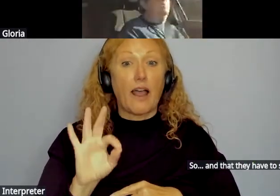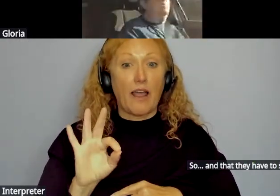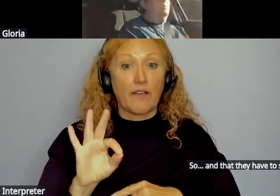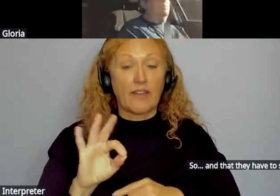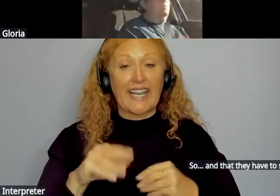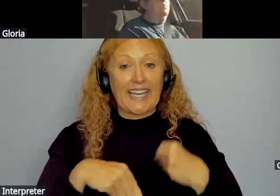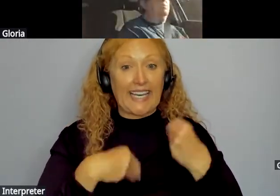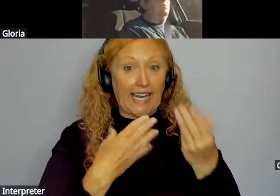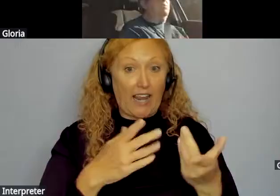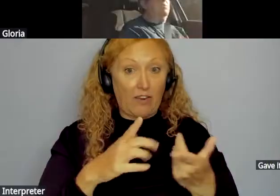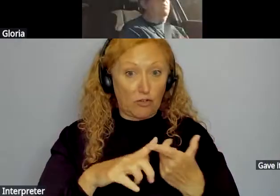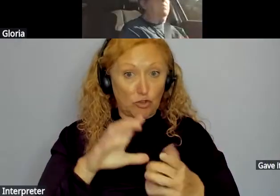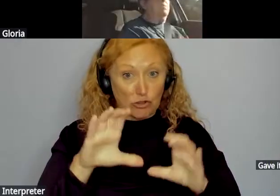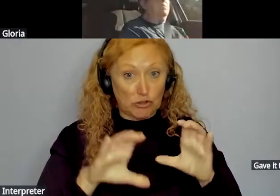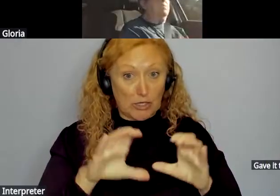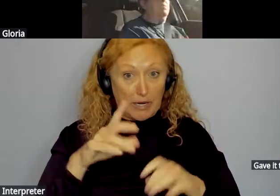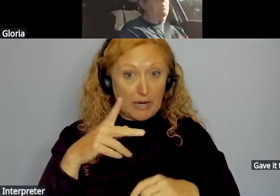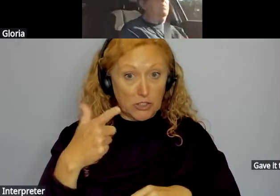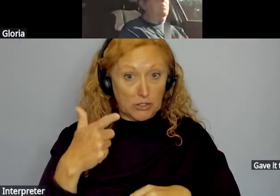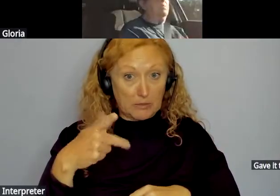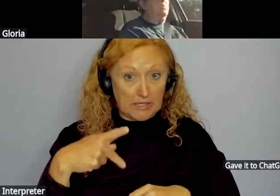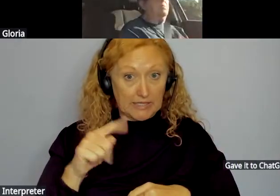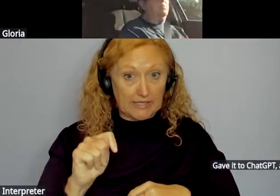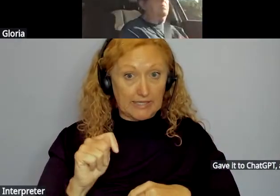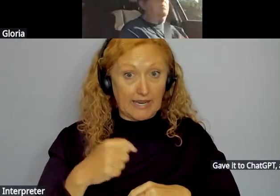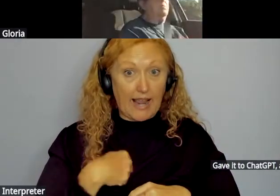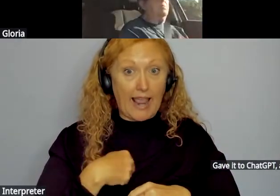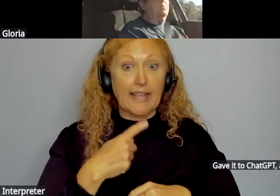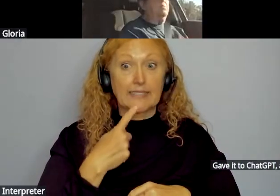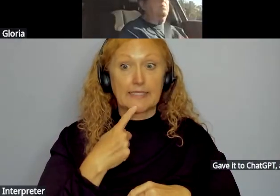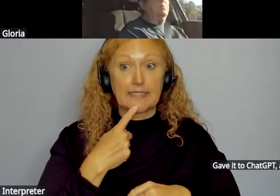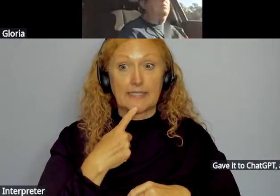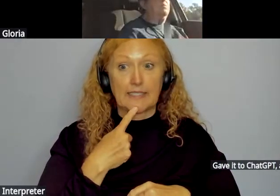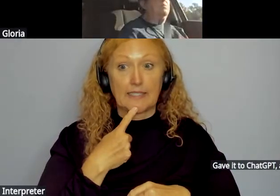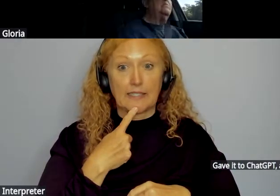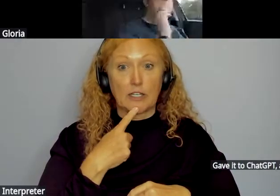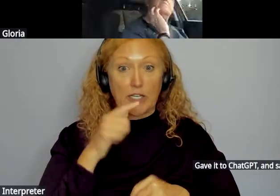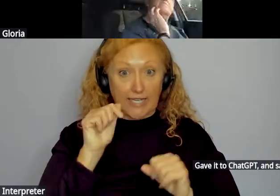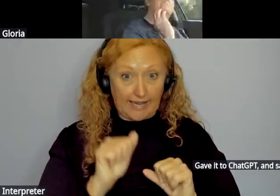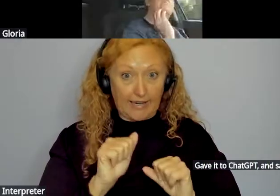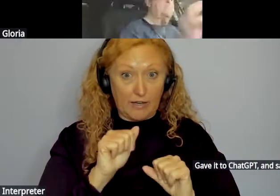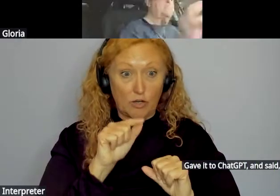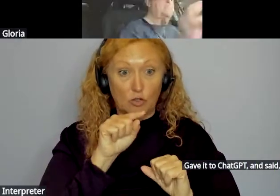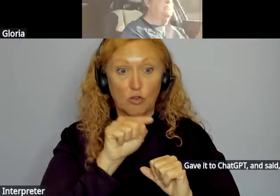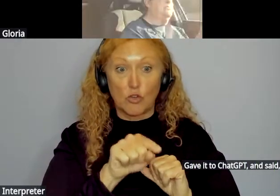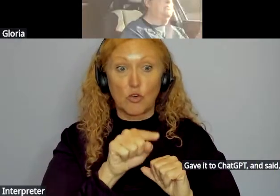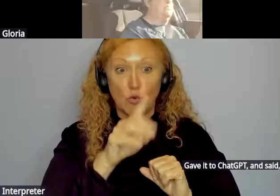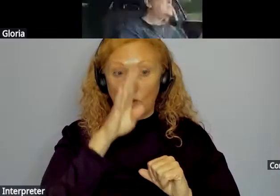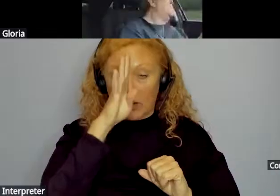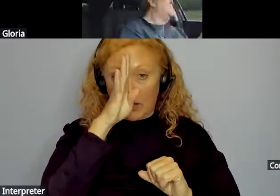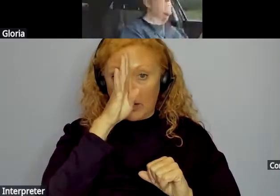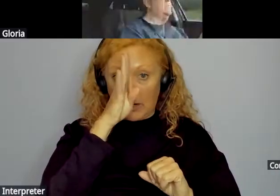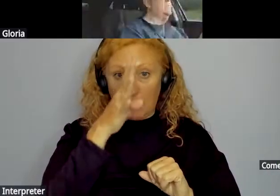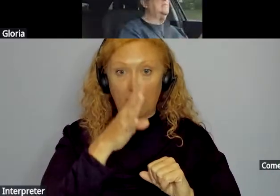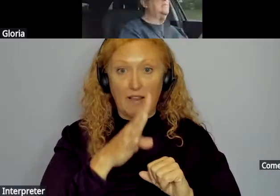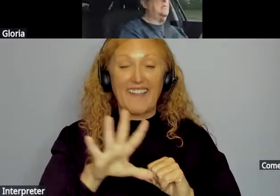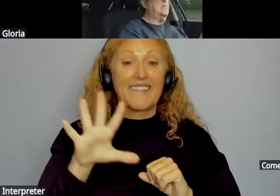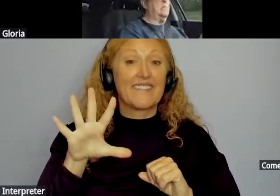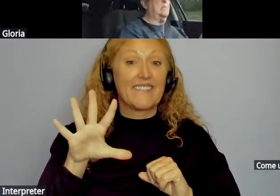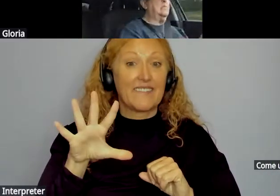it to ChatGPT, and said, "Do me a favor. Um, could you come up with